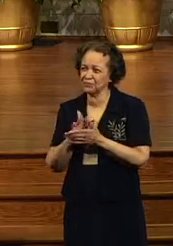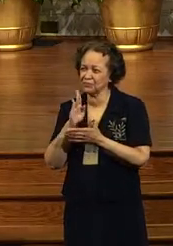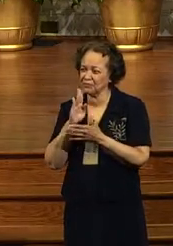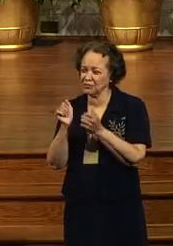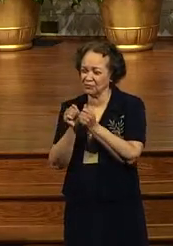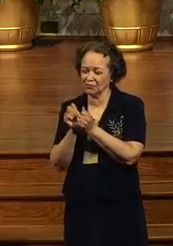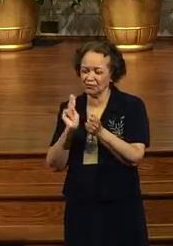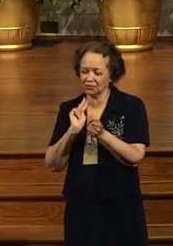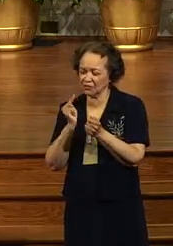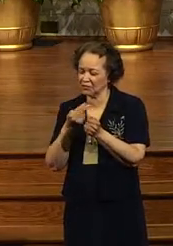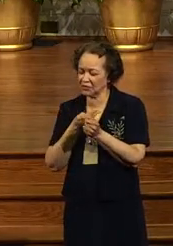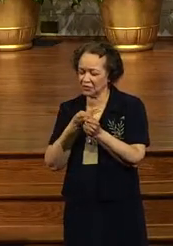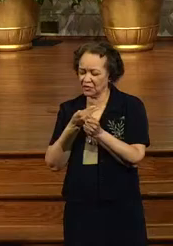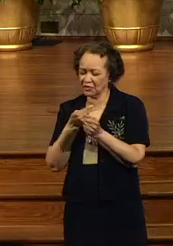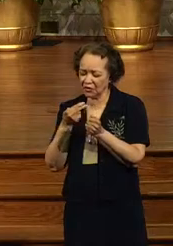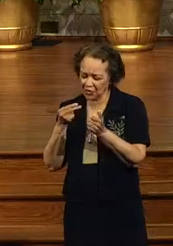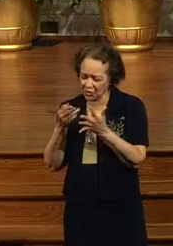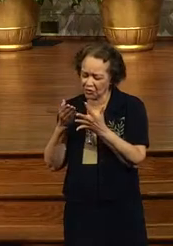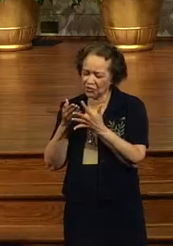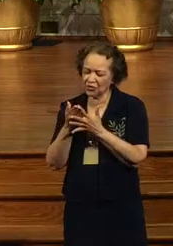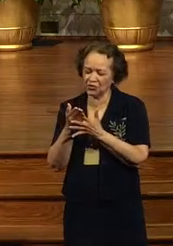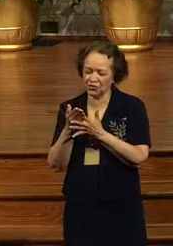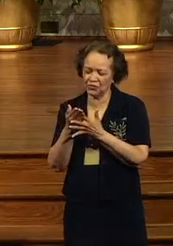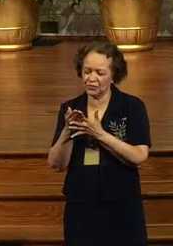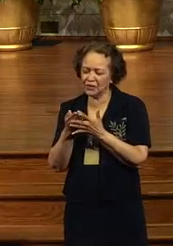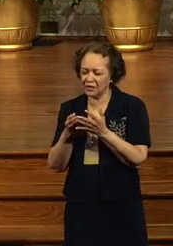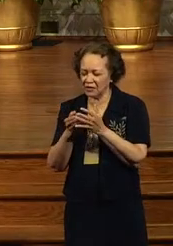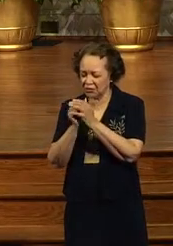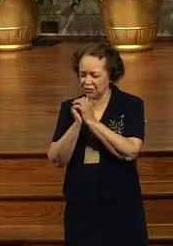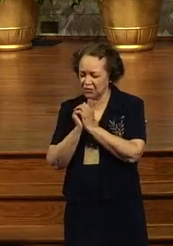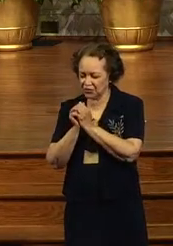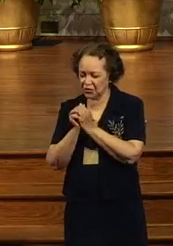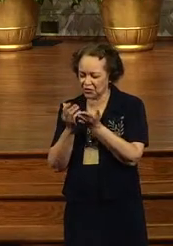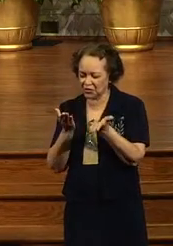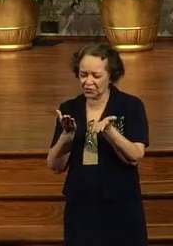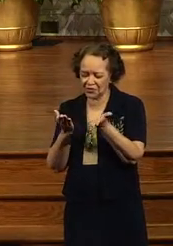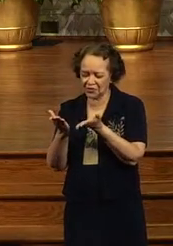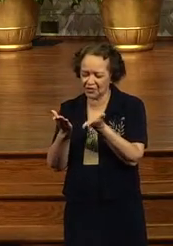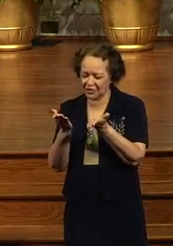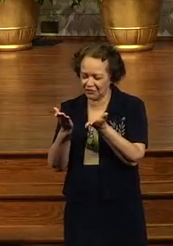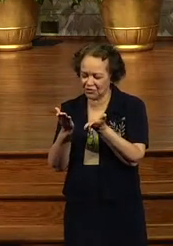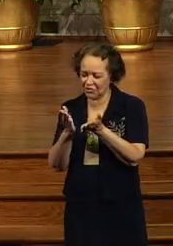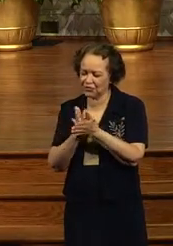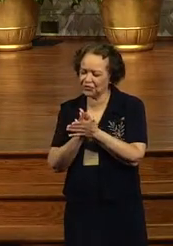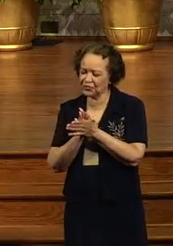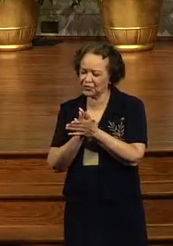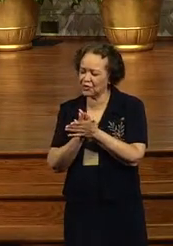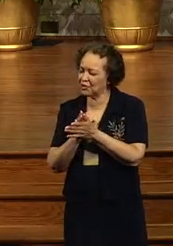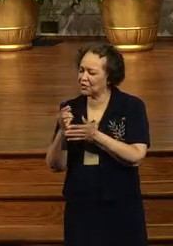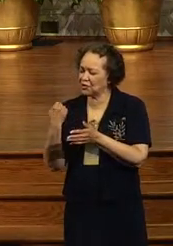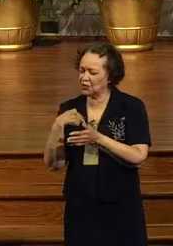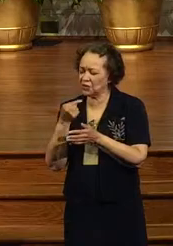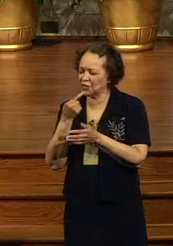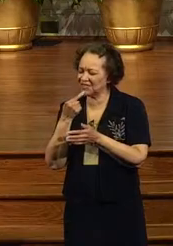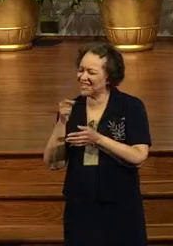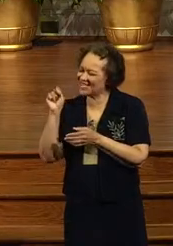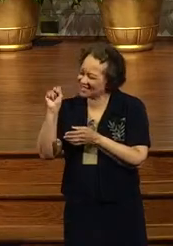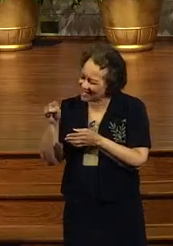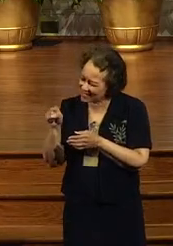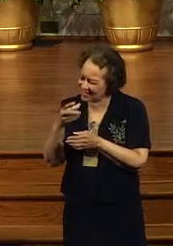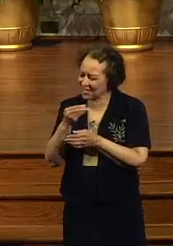dear Lord, as we go throughout this worship service. Our answer, dear Lord, to you today is going to be yes and